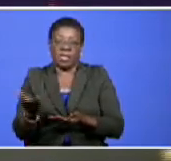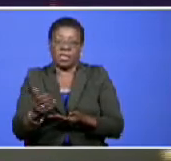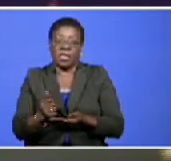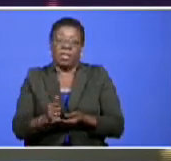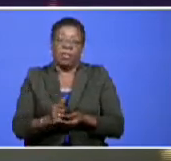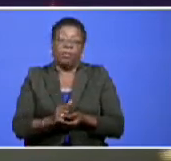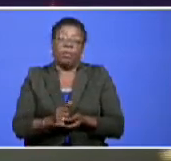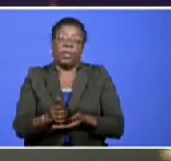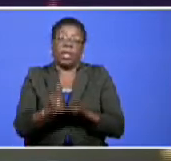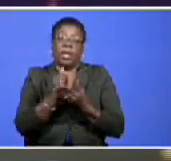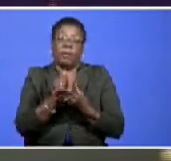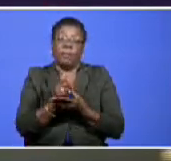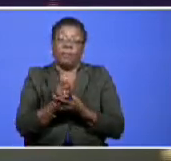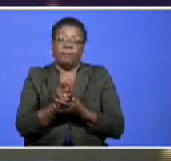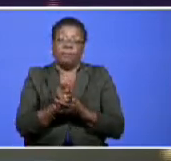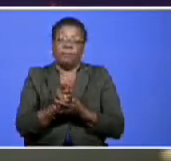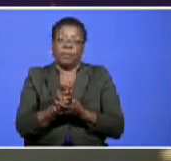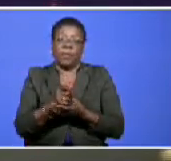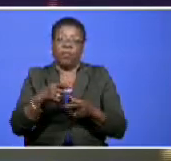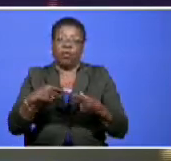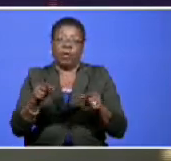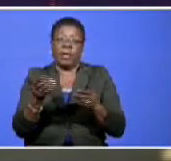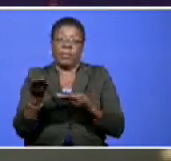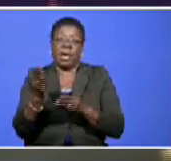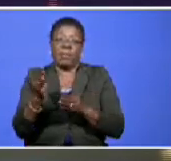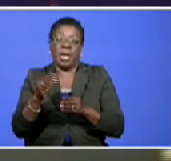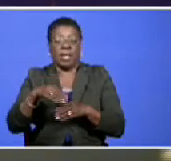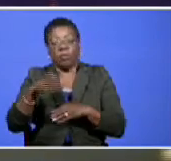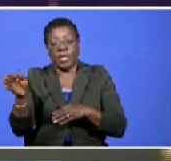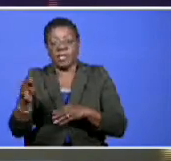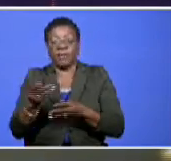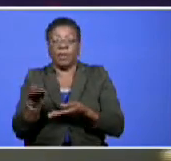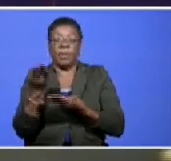same way. Obviously, both of us from Grand Bahama, both of us from the Bahamas.